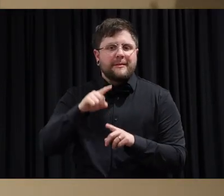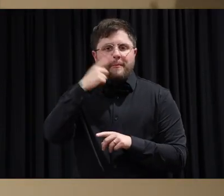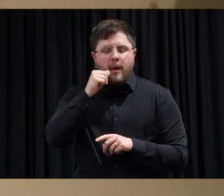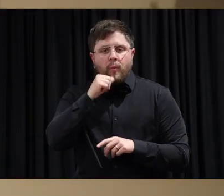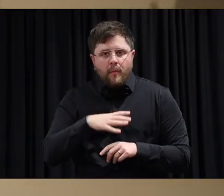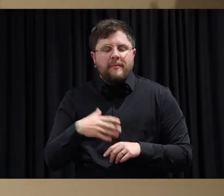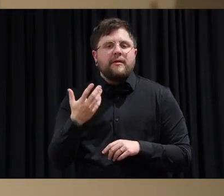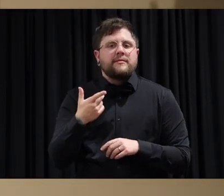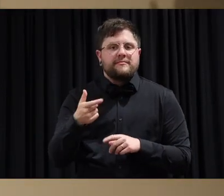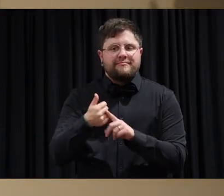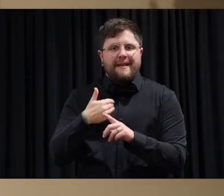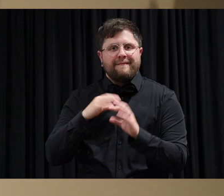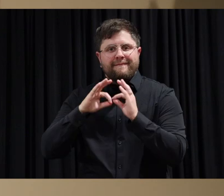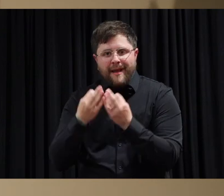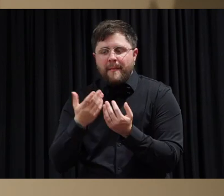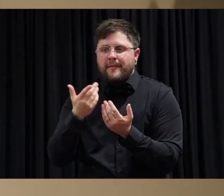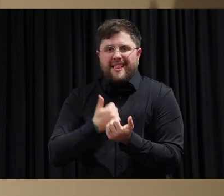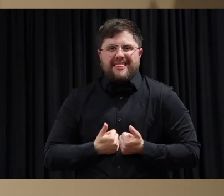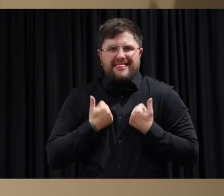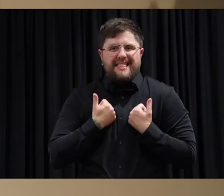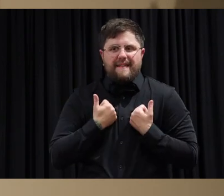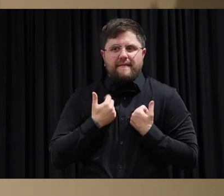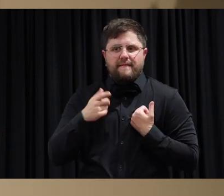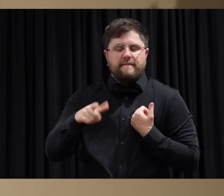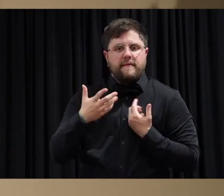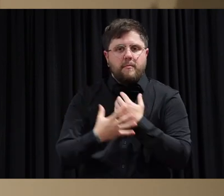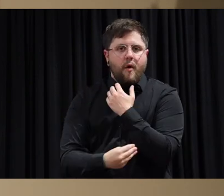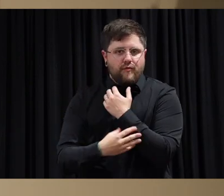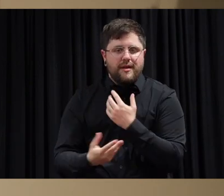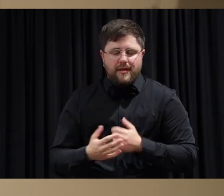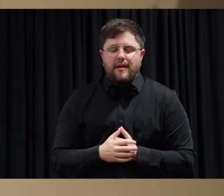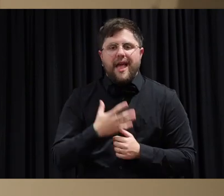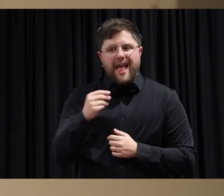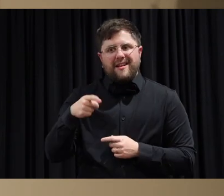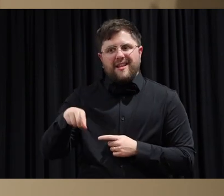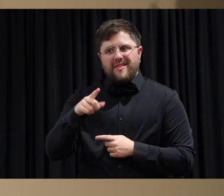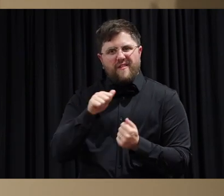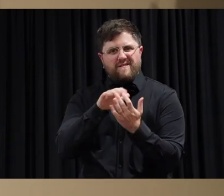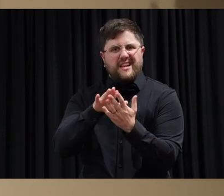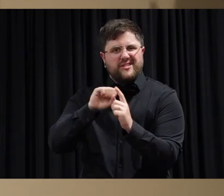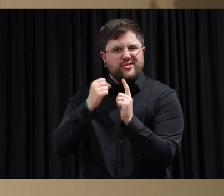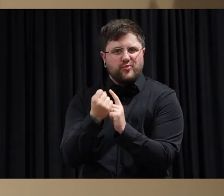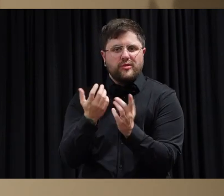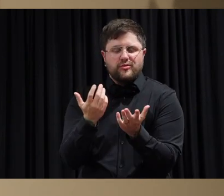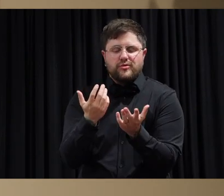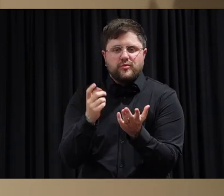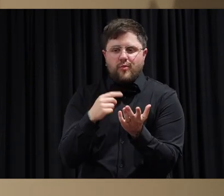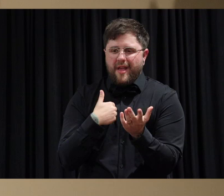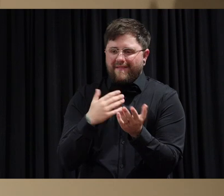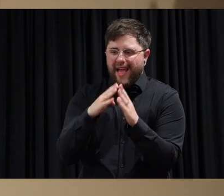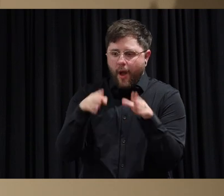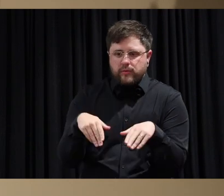who has family members who live in abject poverty and are facing situations where we have